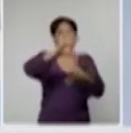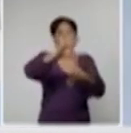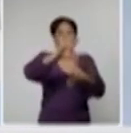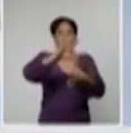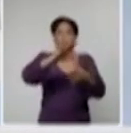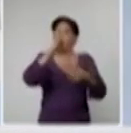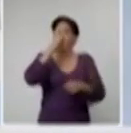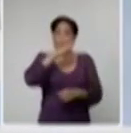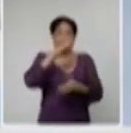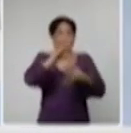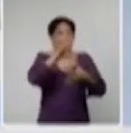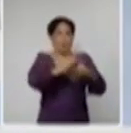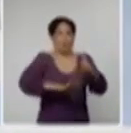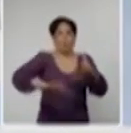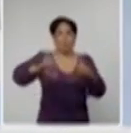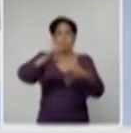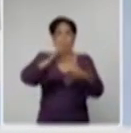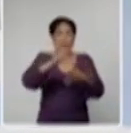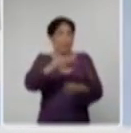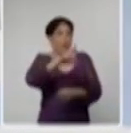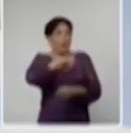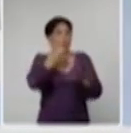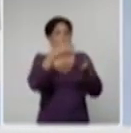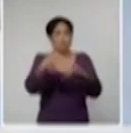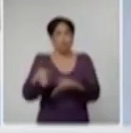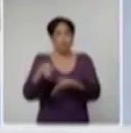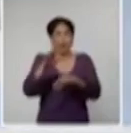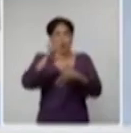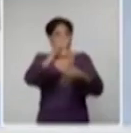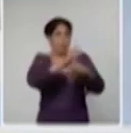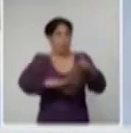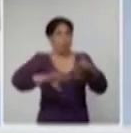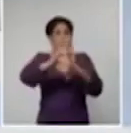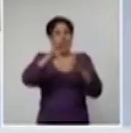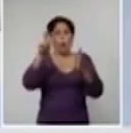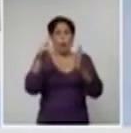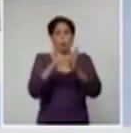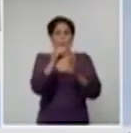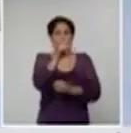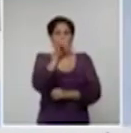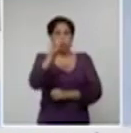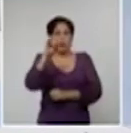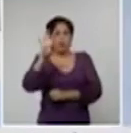50.87% of all cases reported in the world are from this region. With the